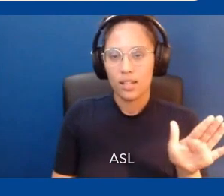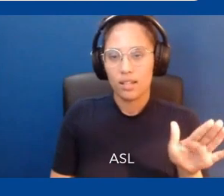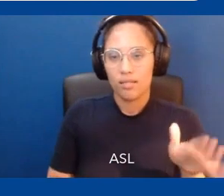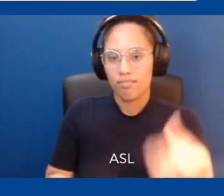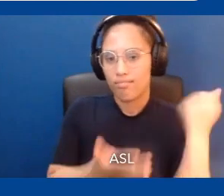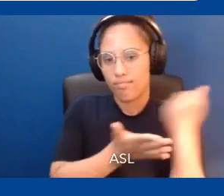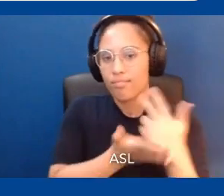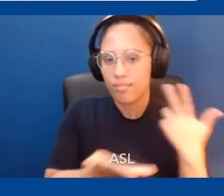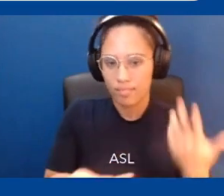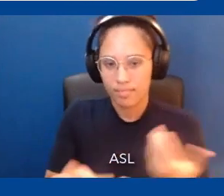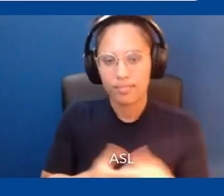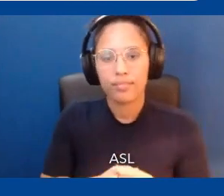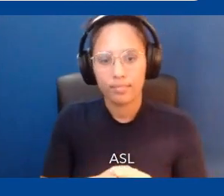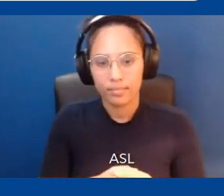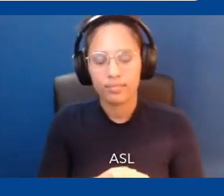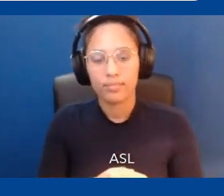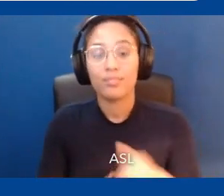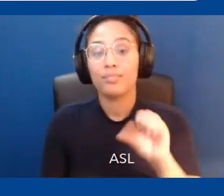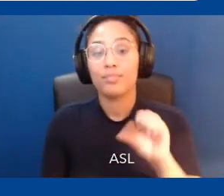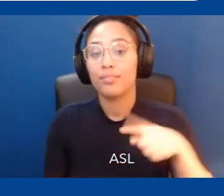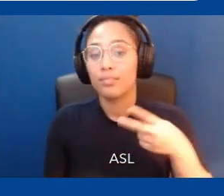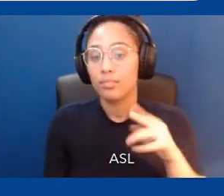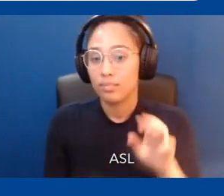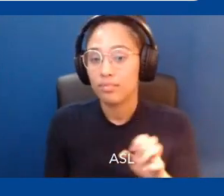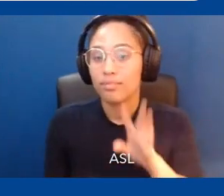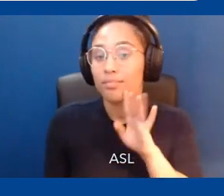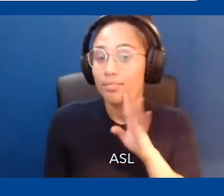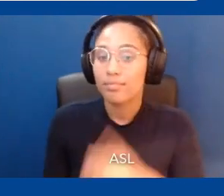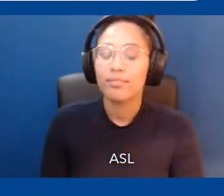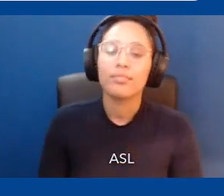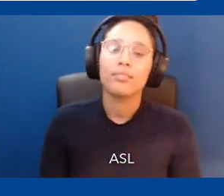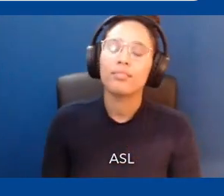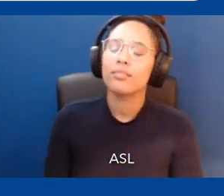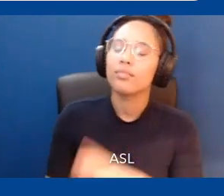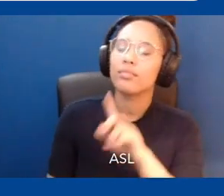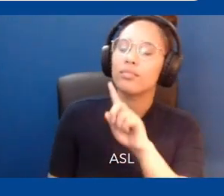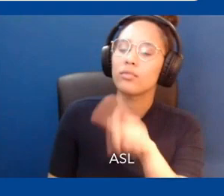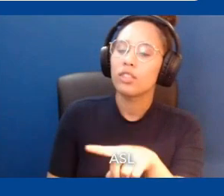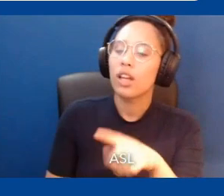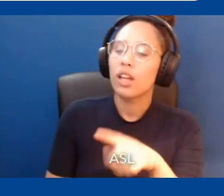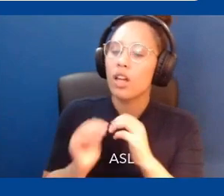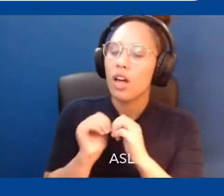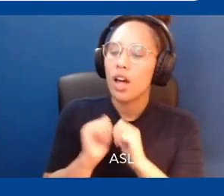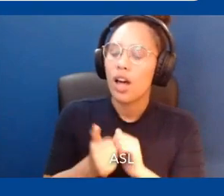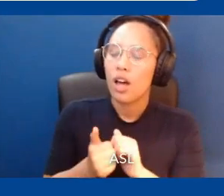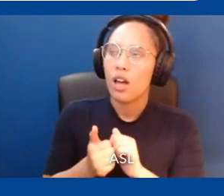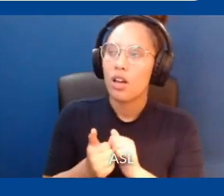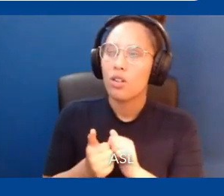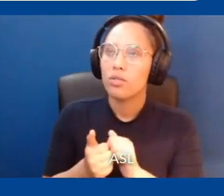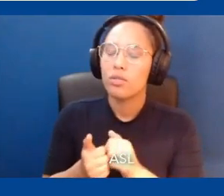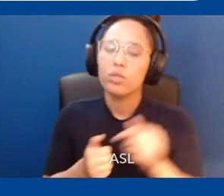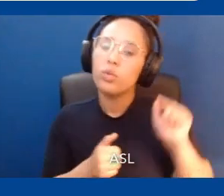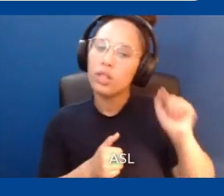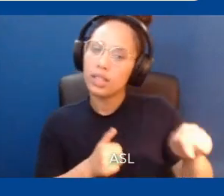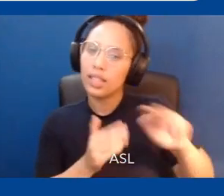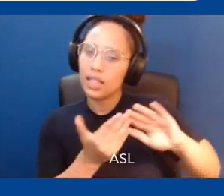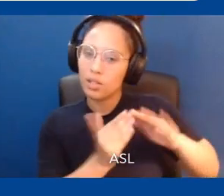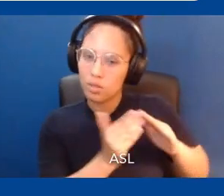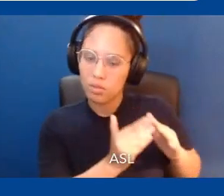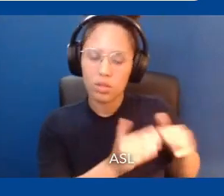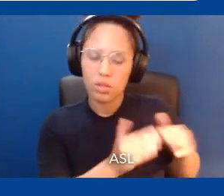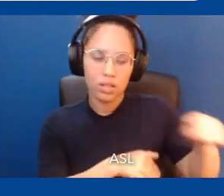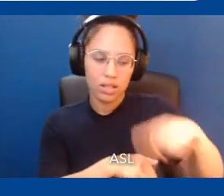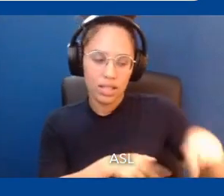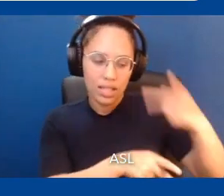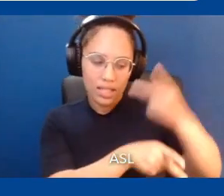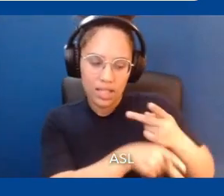Stephanie speaking, is what does this community holding on to their own archive look like? Is it